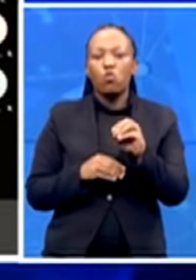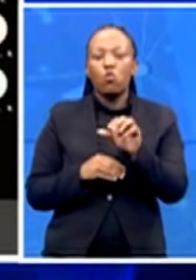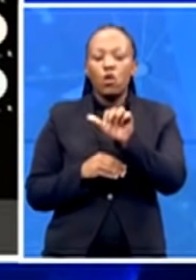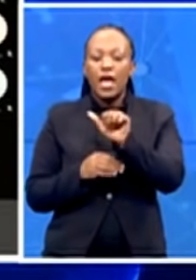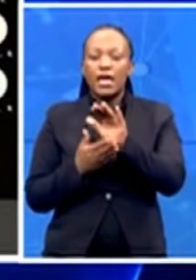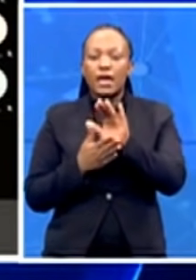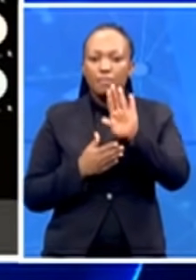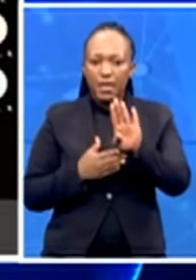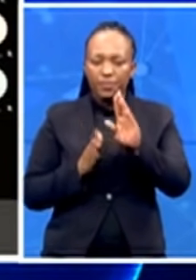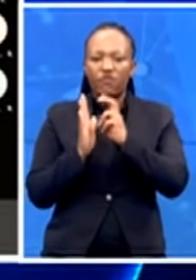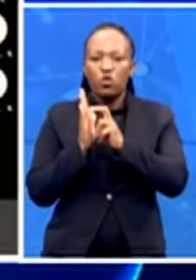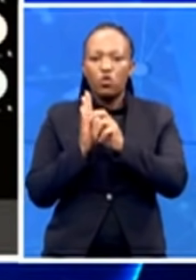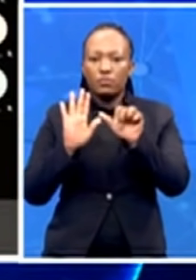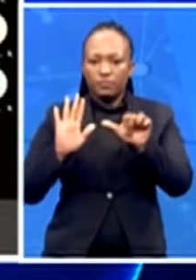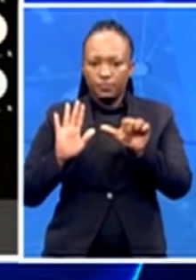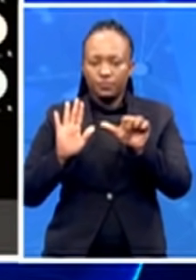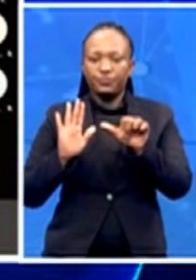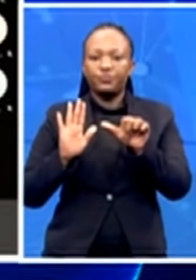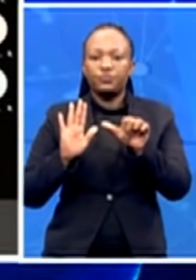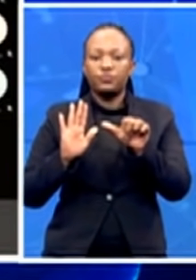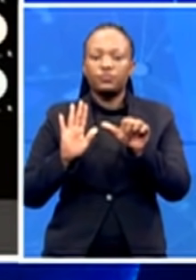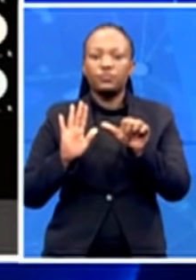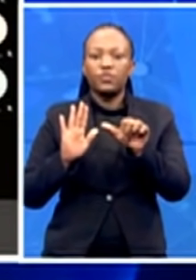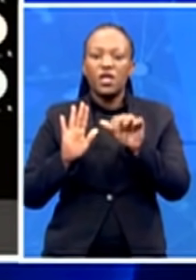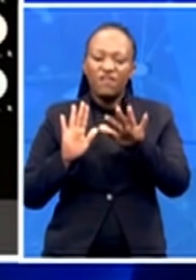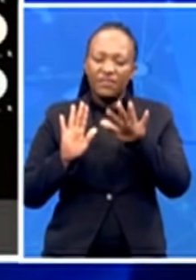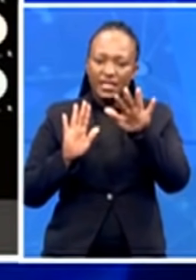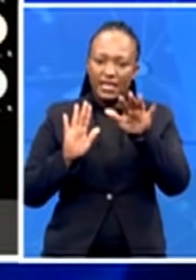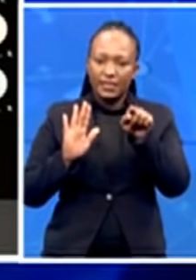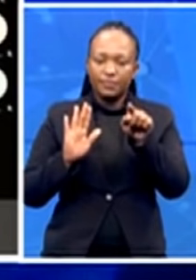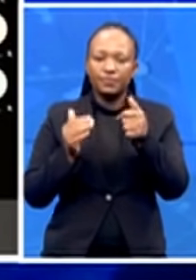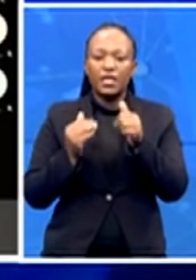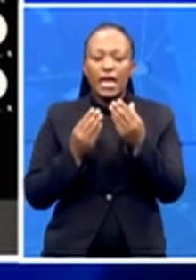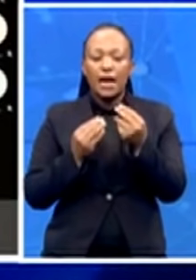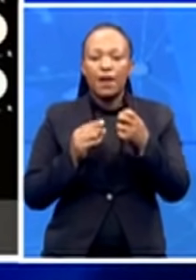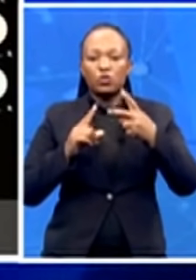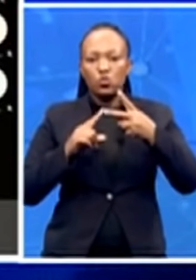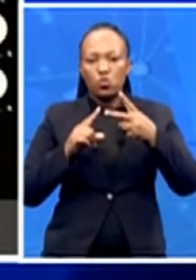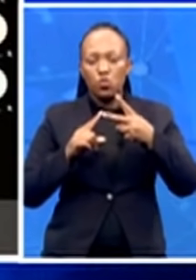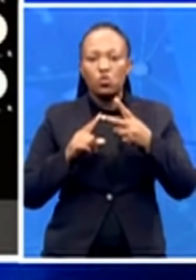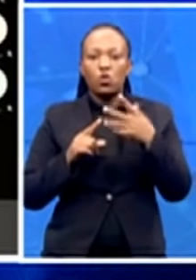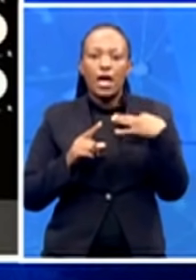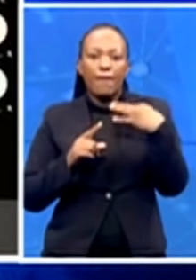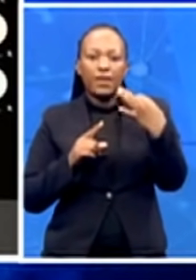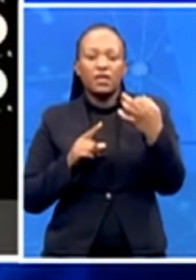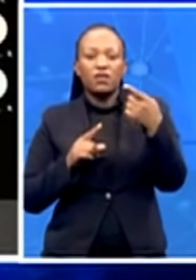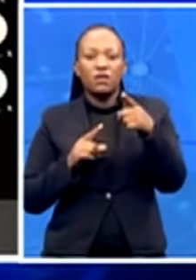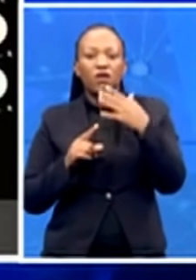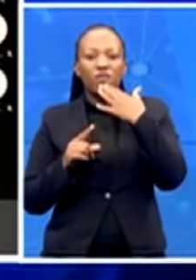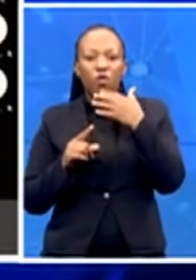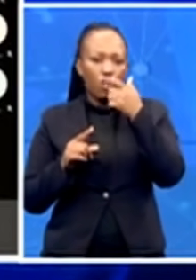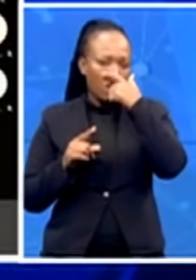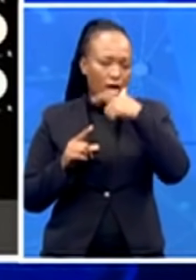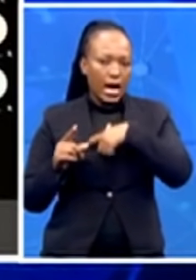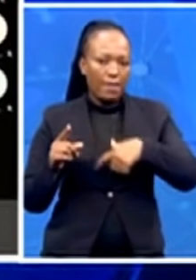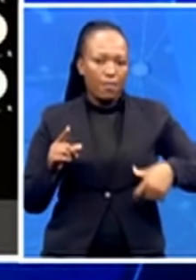brackets 15. 2, the application for condonation by Mr. Ramaphosa in respect of the late filing of his